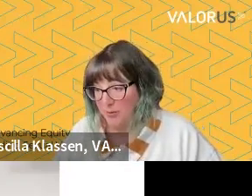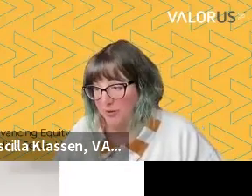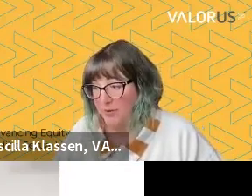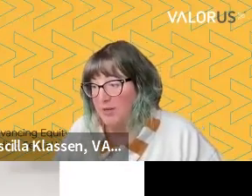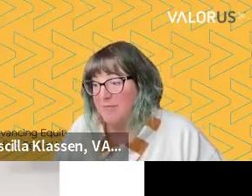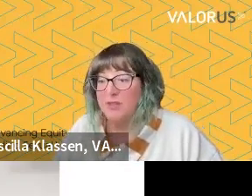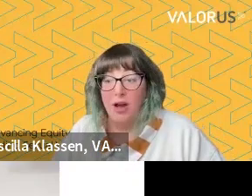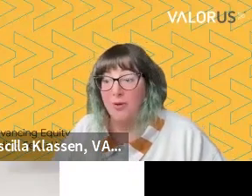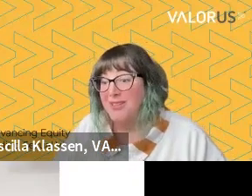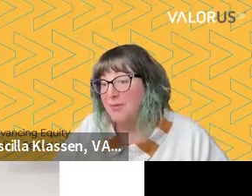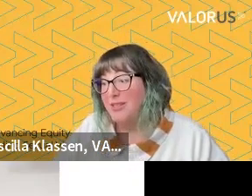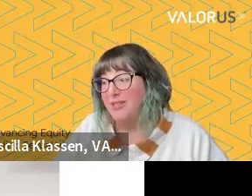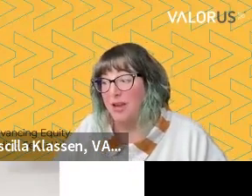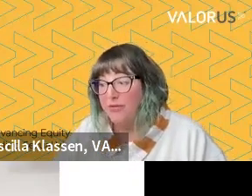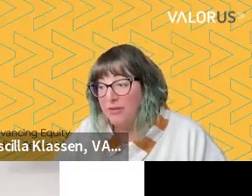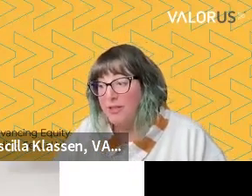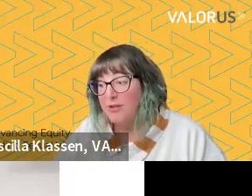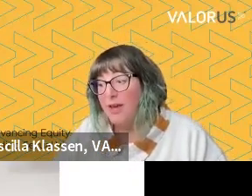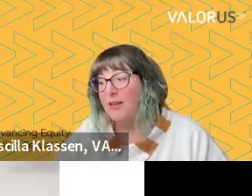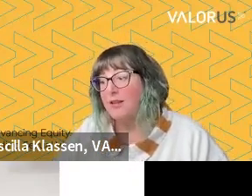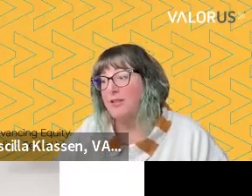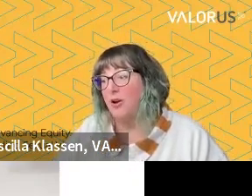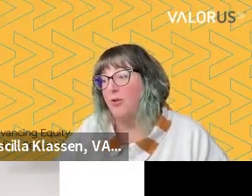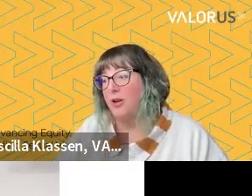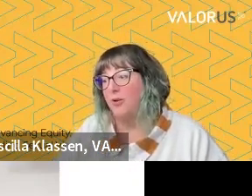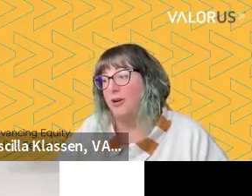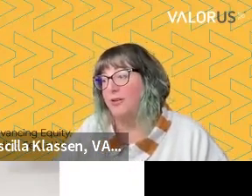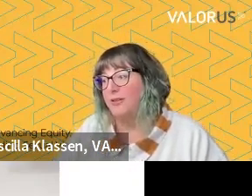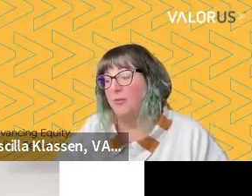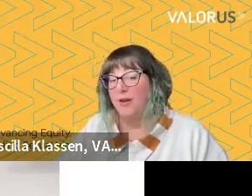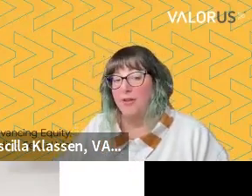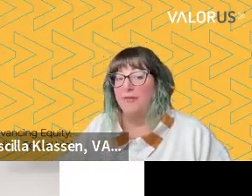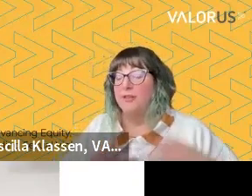as possible. It's not always going to be safe to do that. So,